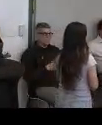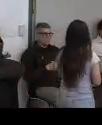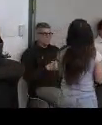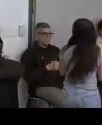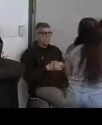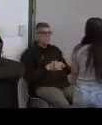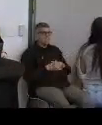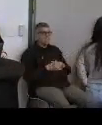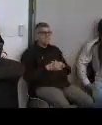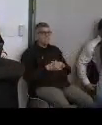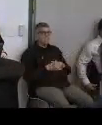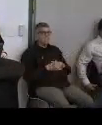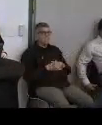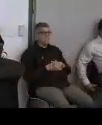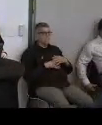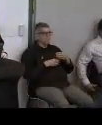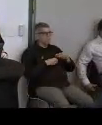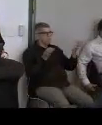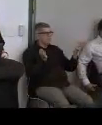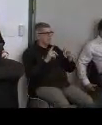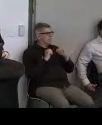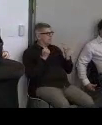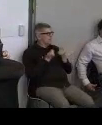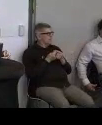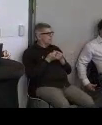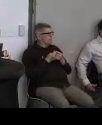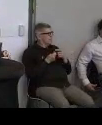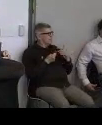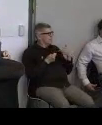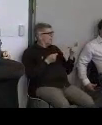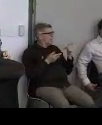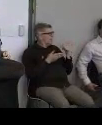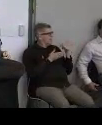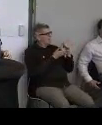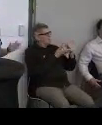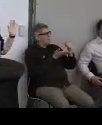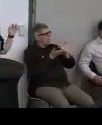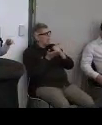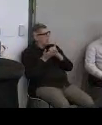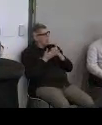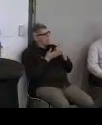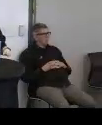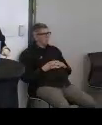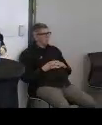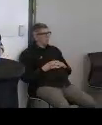So our team's gonna walk around and chat with folks. Hi